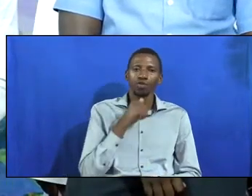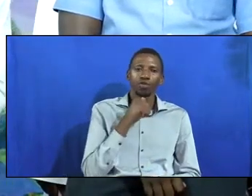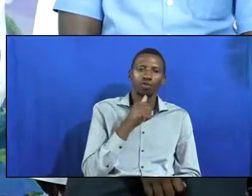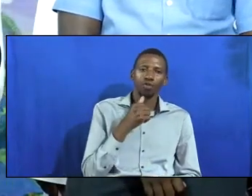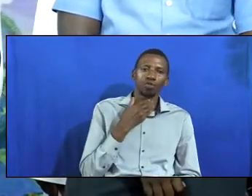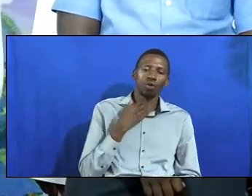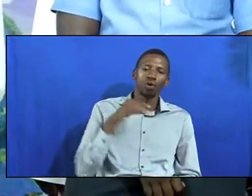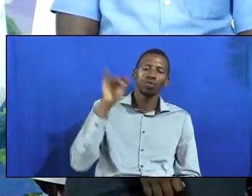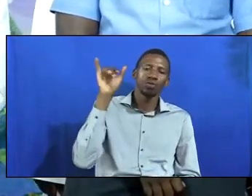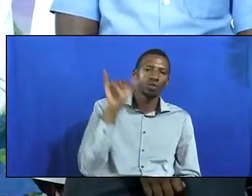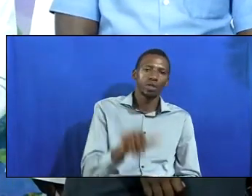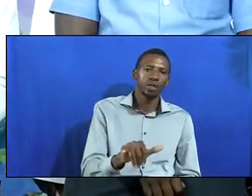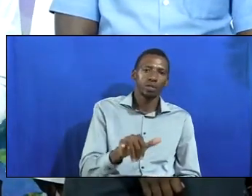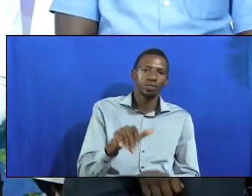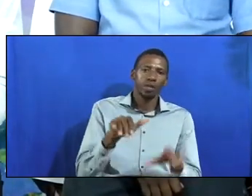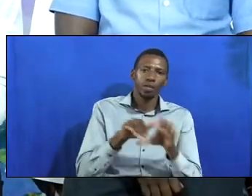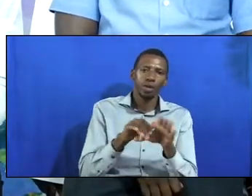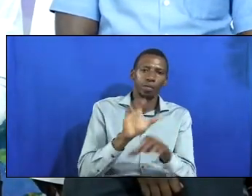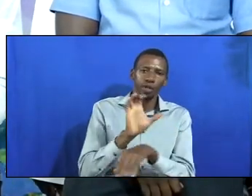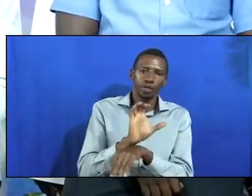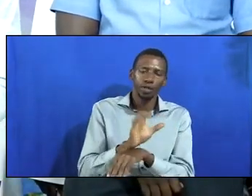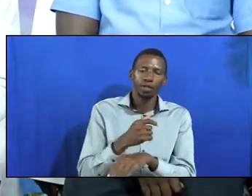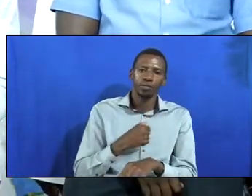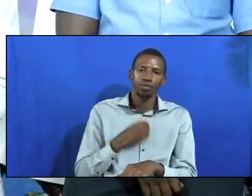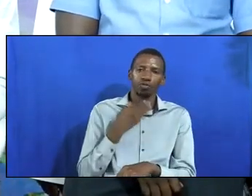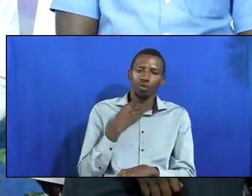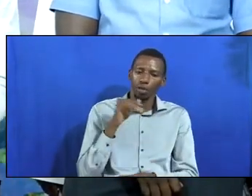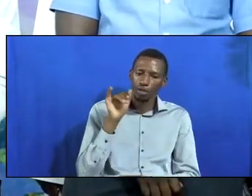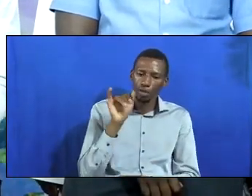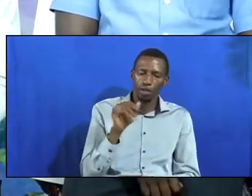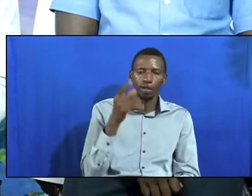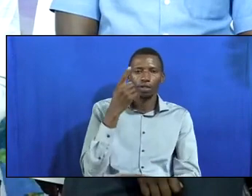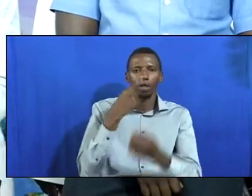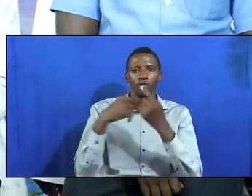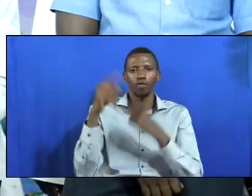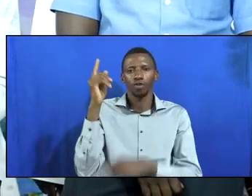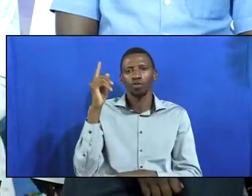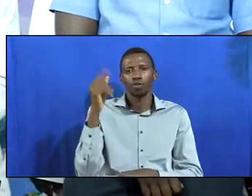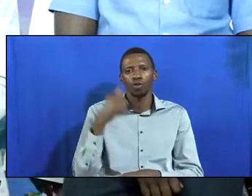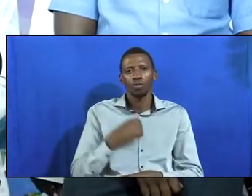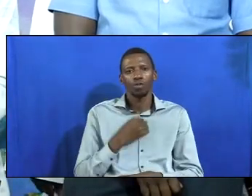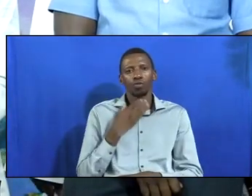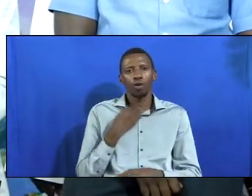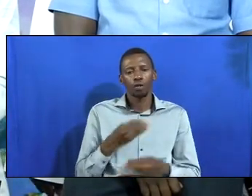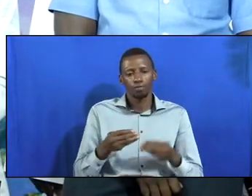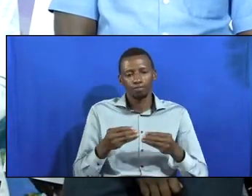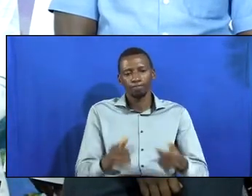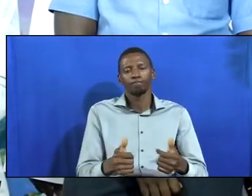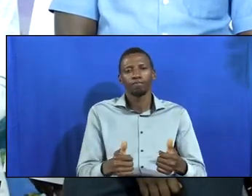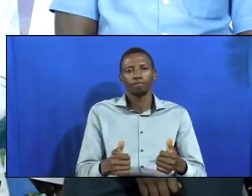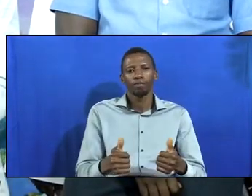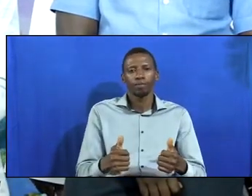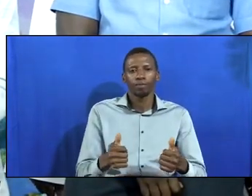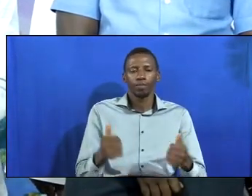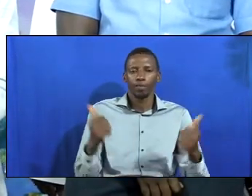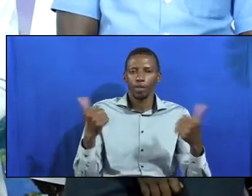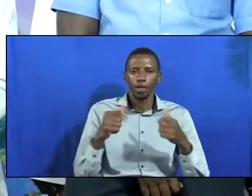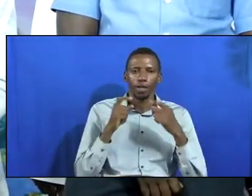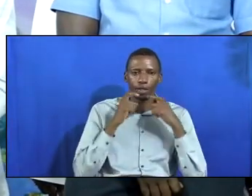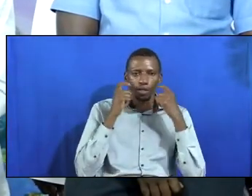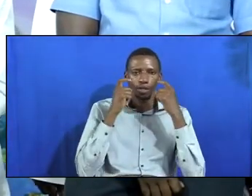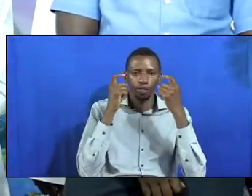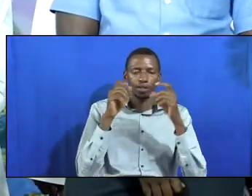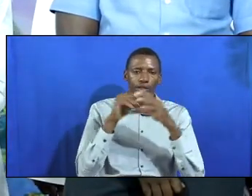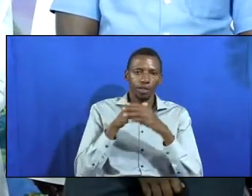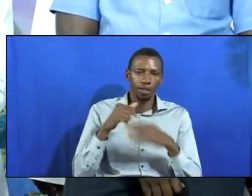member, I want that victory. I want to overcome every sin in me,